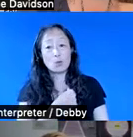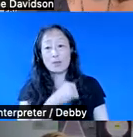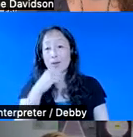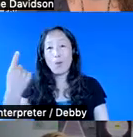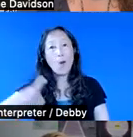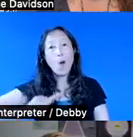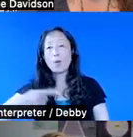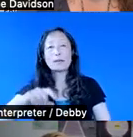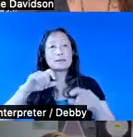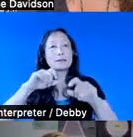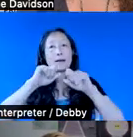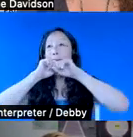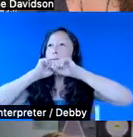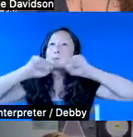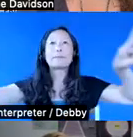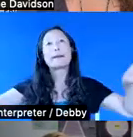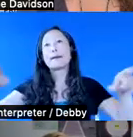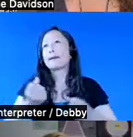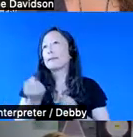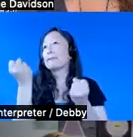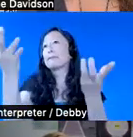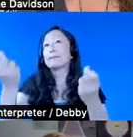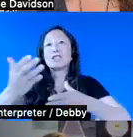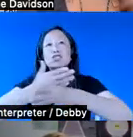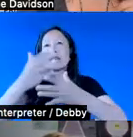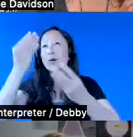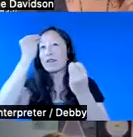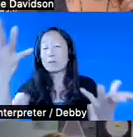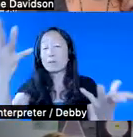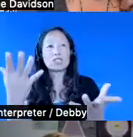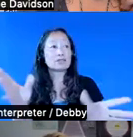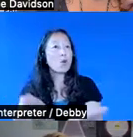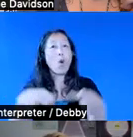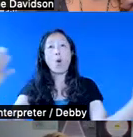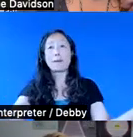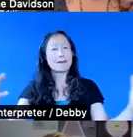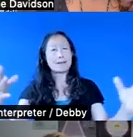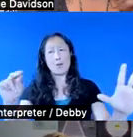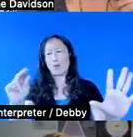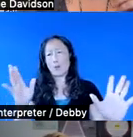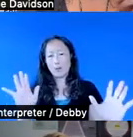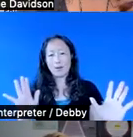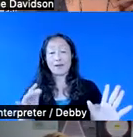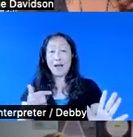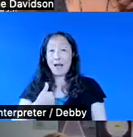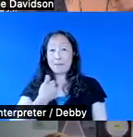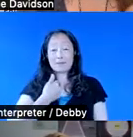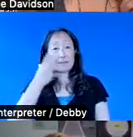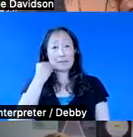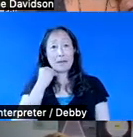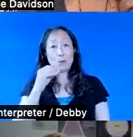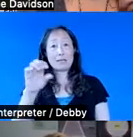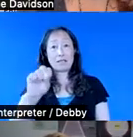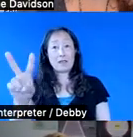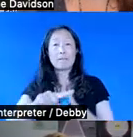give out that information freely. I have experienced sexual violence, but I actually have